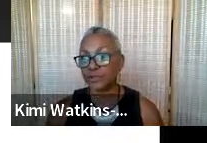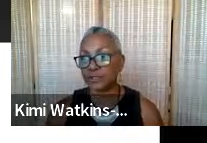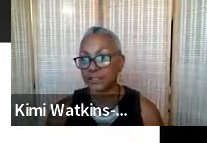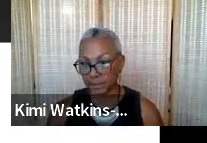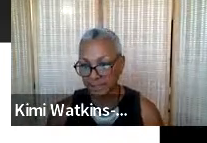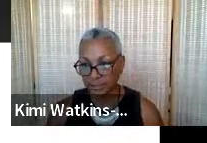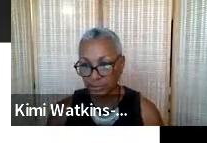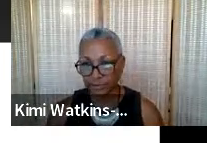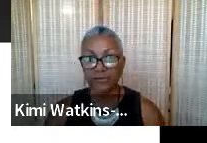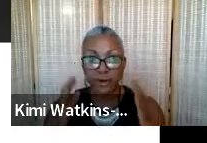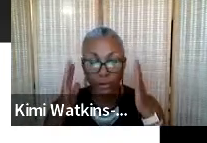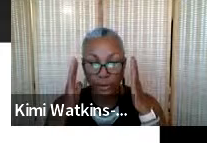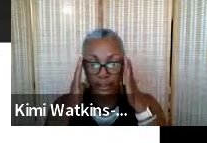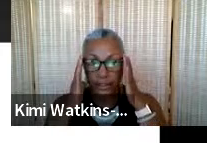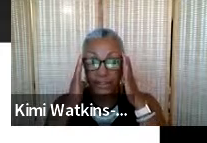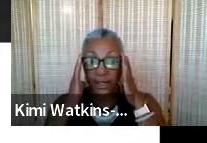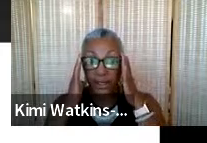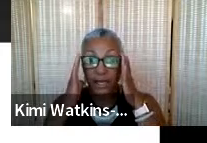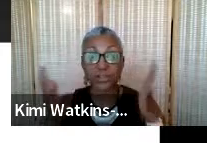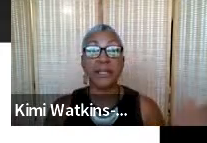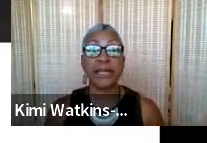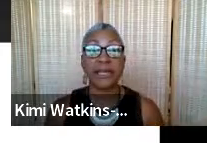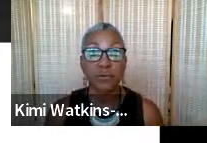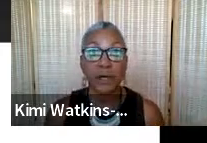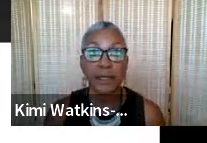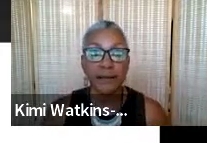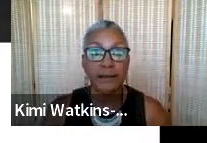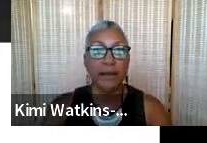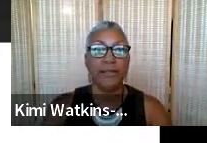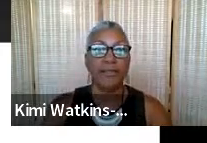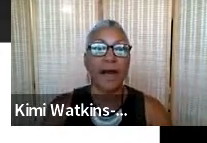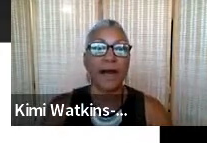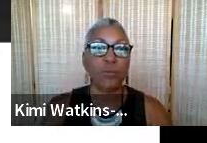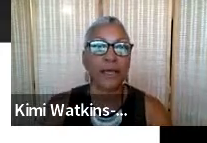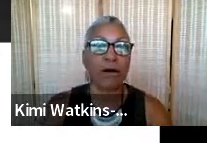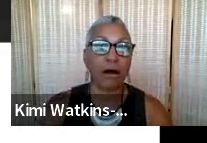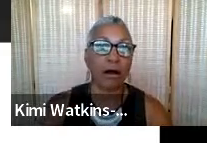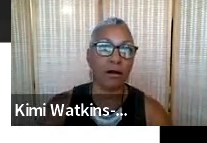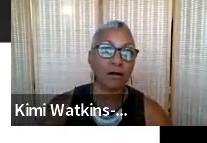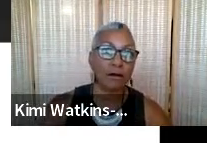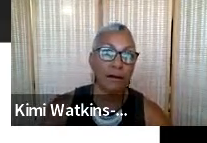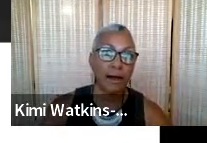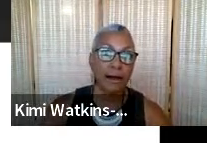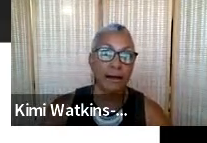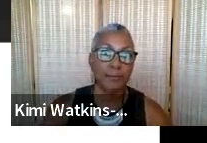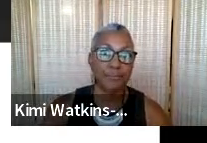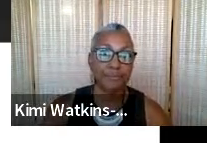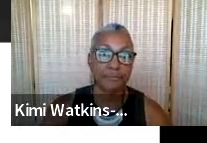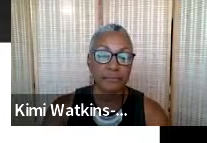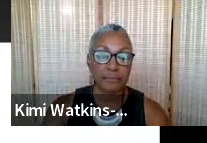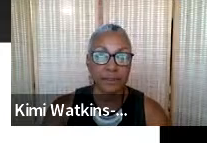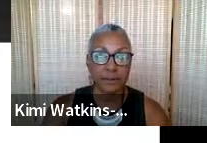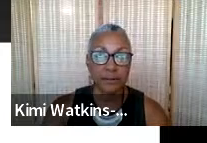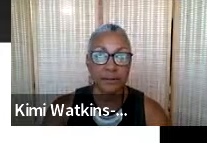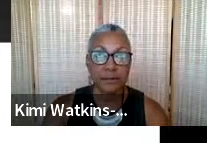consider using this space moving forward. It is not lost on anyone that we are,